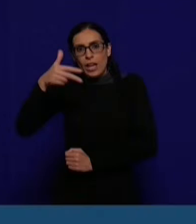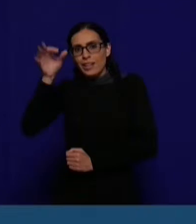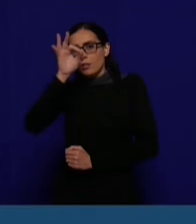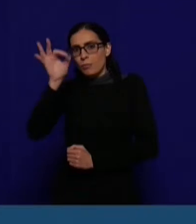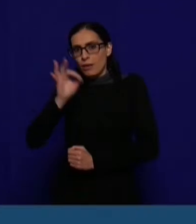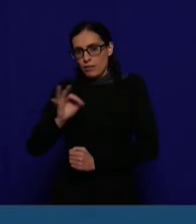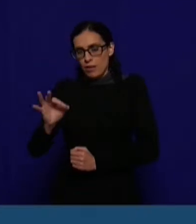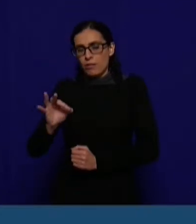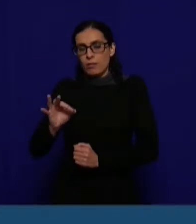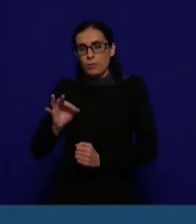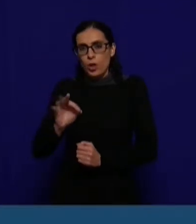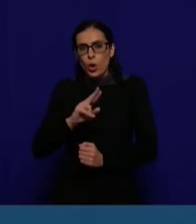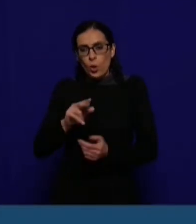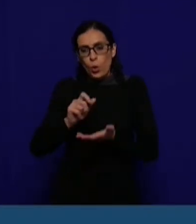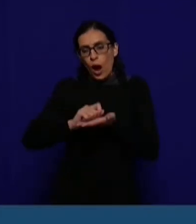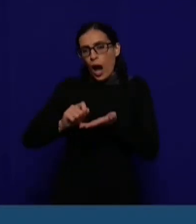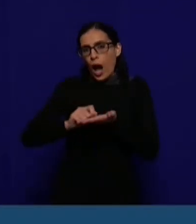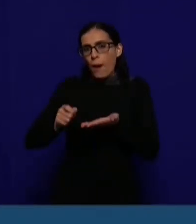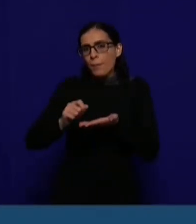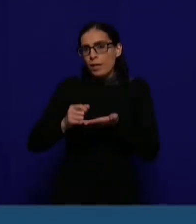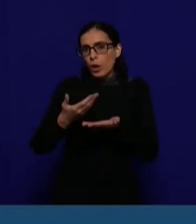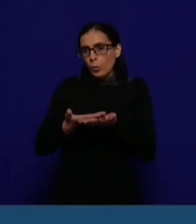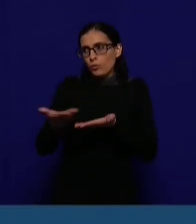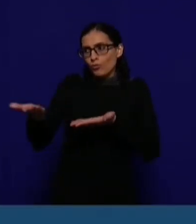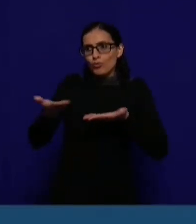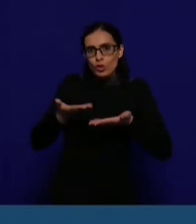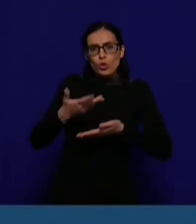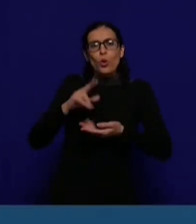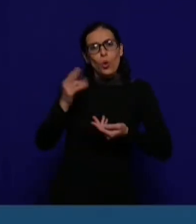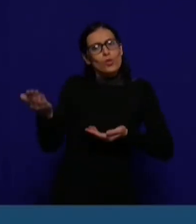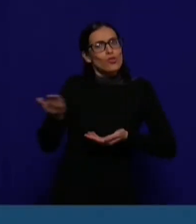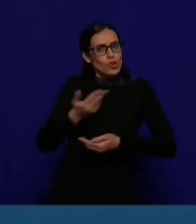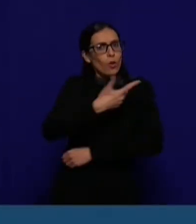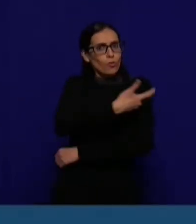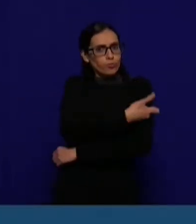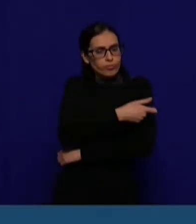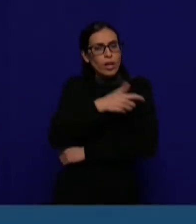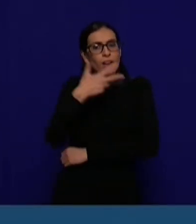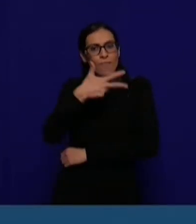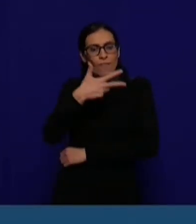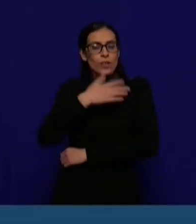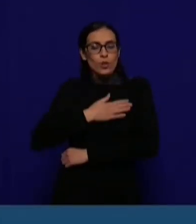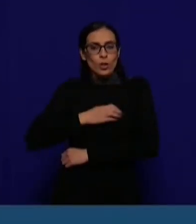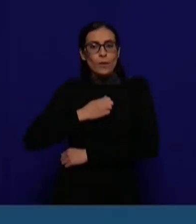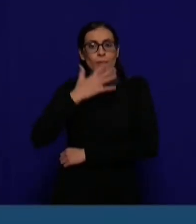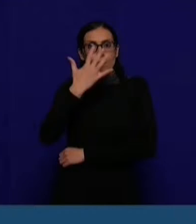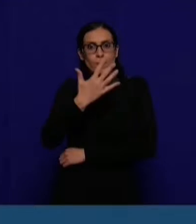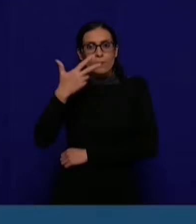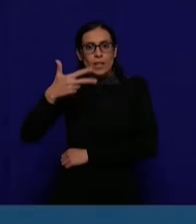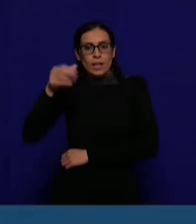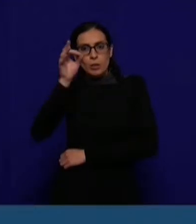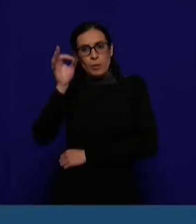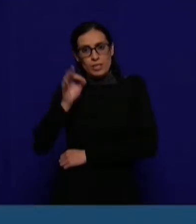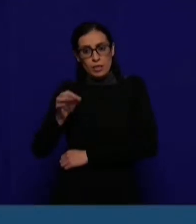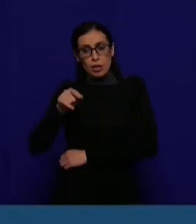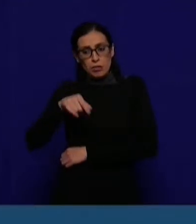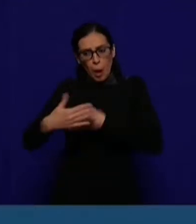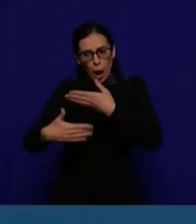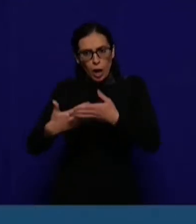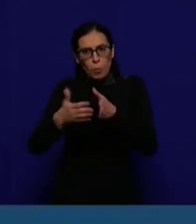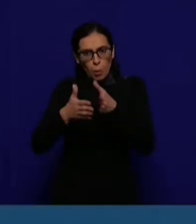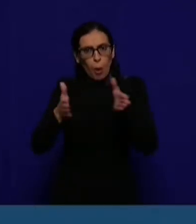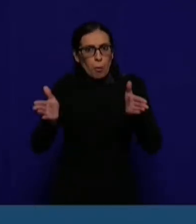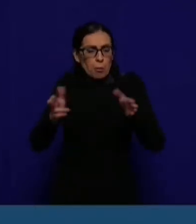applikaw u infatti wkoll ingħataw il-vaccination. Allura dan huwa grupp tajjeb ħafna imma dan ħajibqa' miftuħ biex ukoll jibqgħu jingħataw ukoll